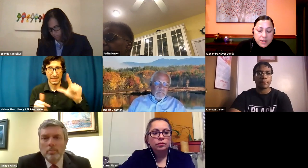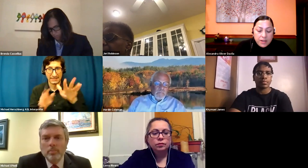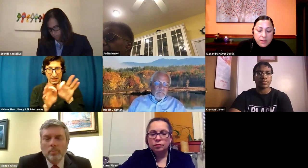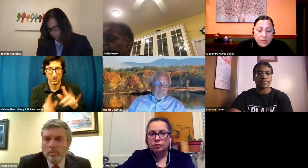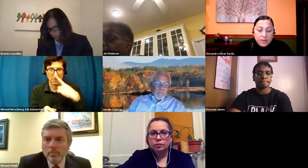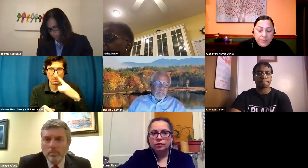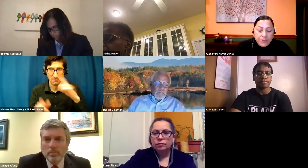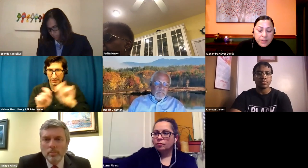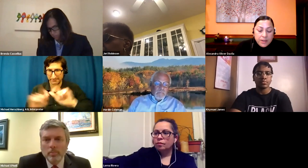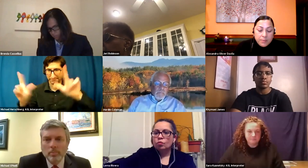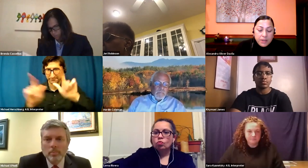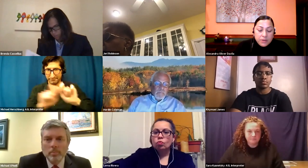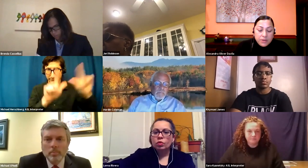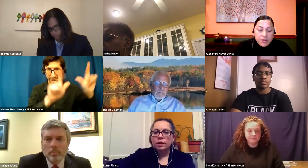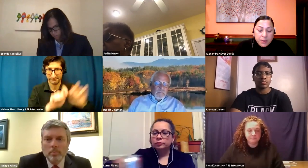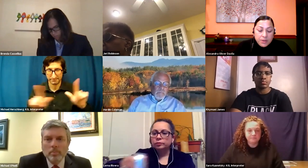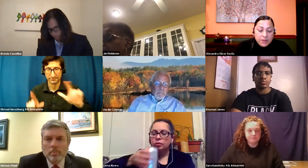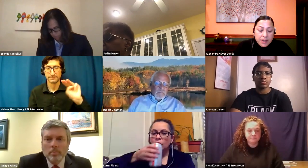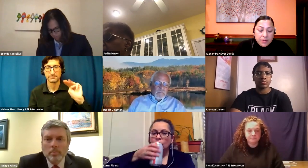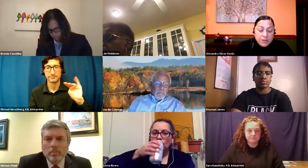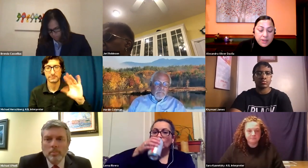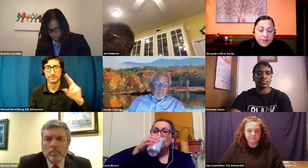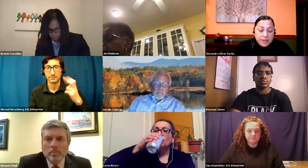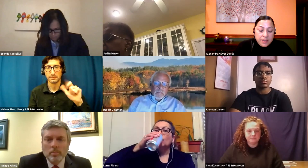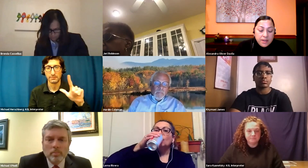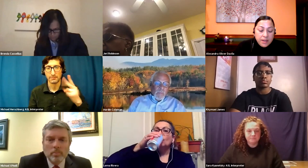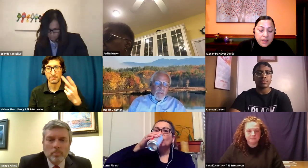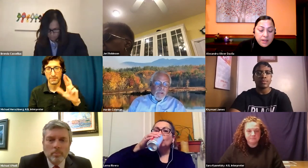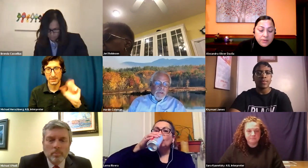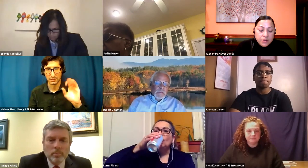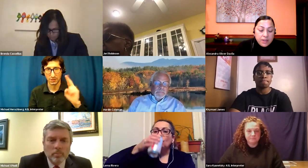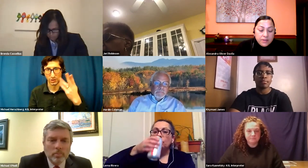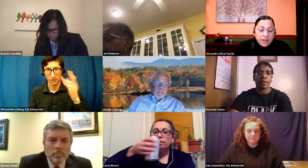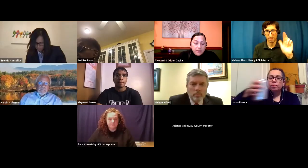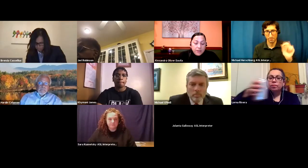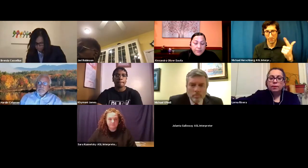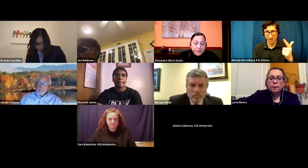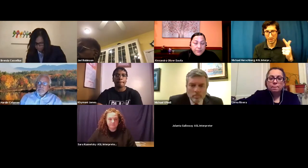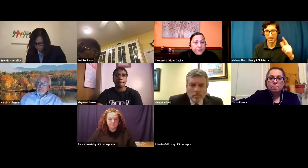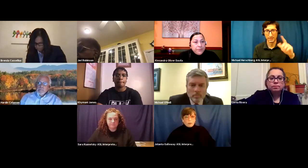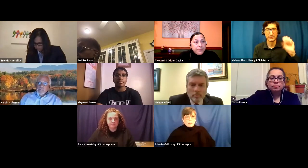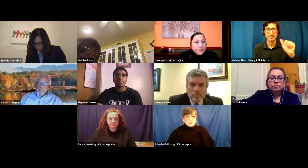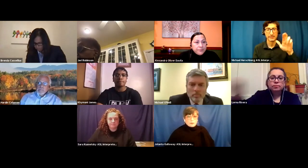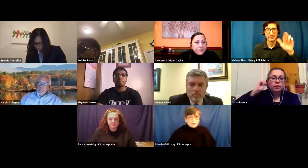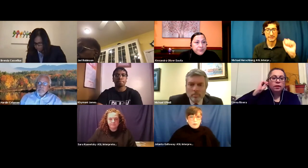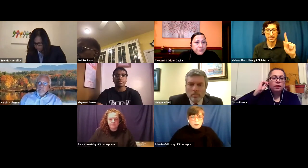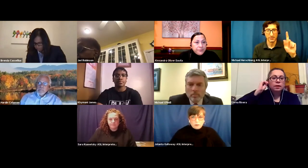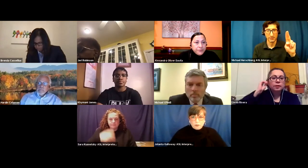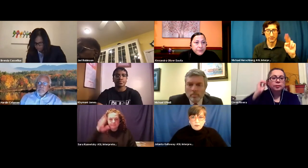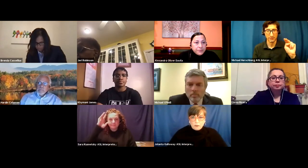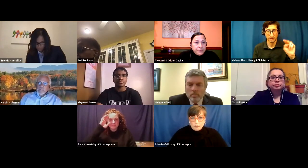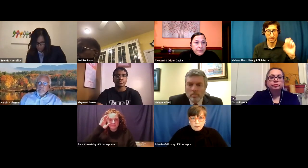you could also say hello, Michael Hirschberg, Sarah Kuznetsky, and Jolanta Galloway.